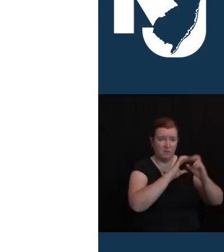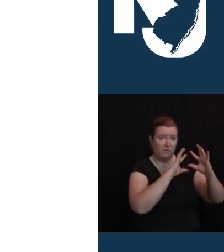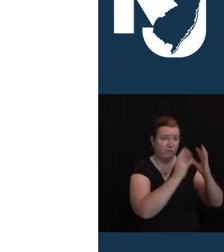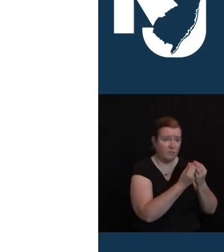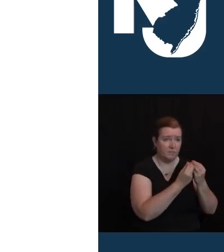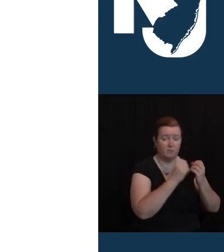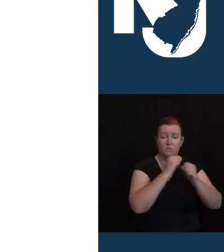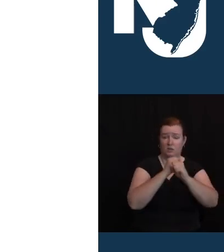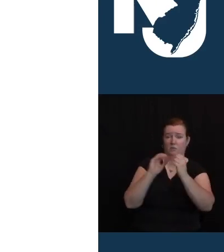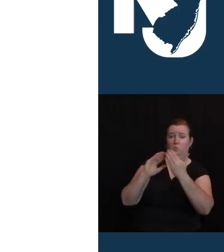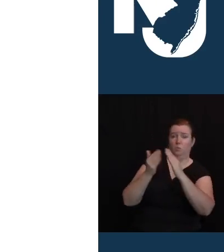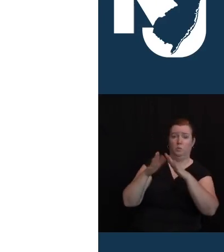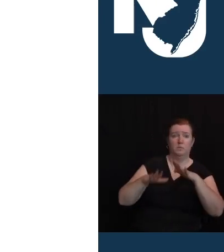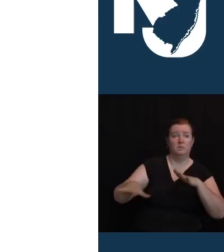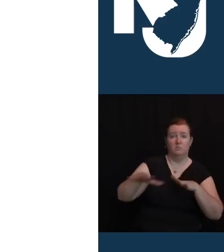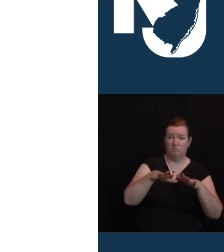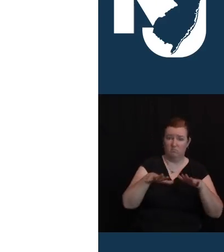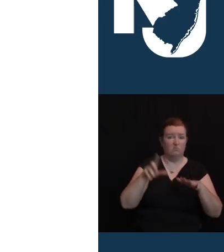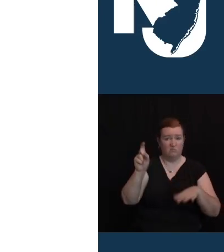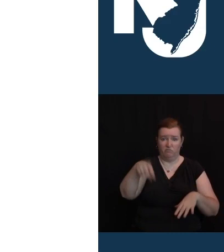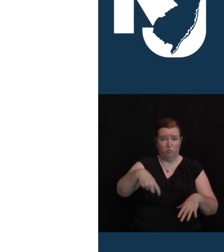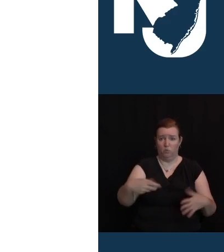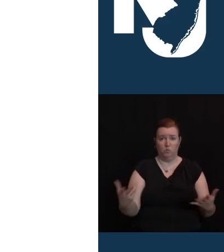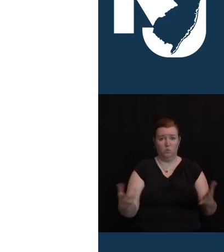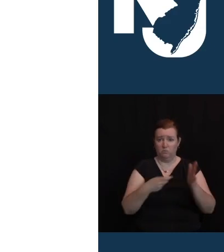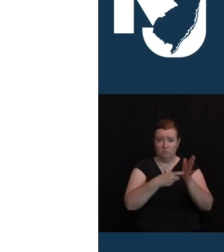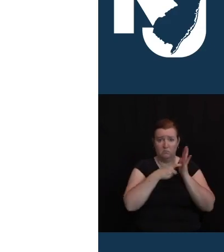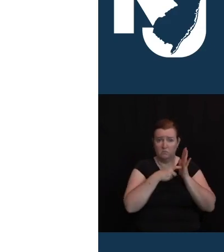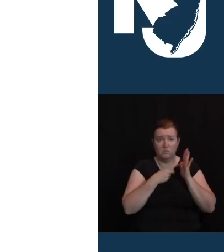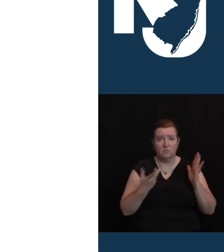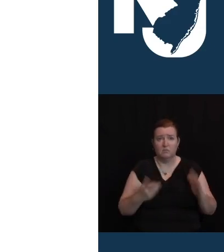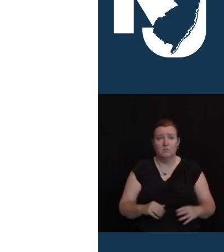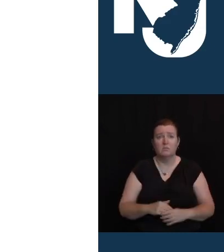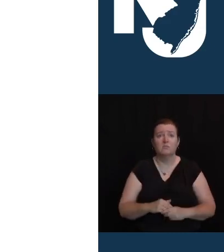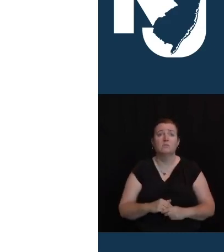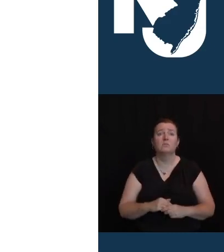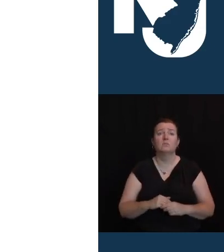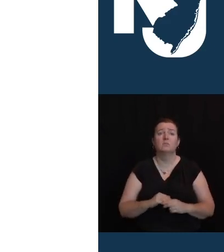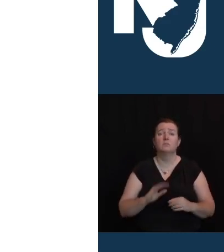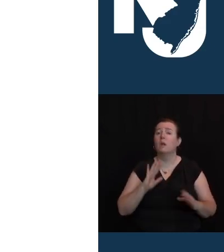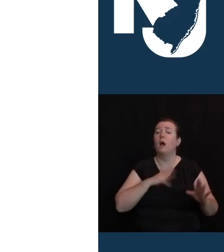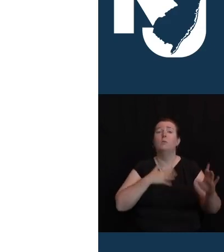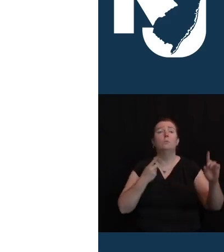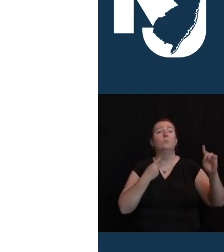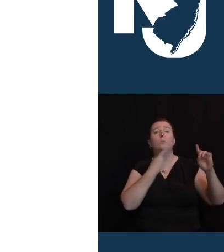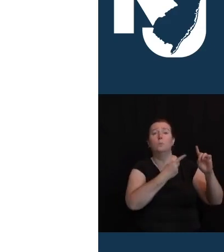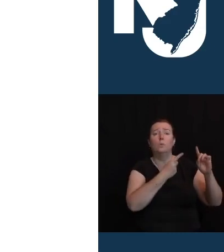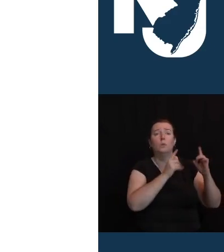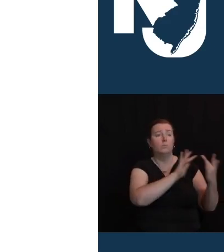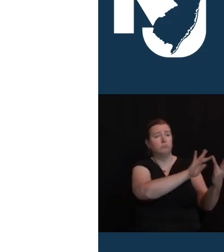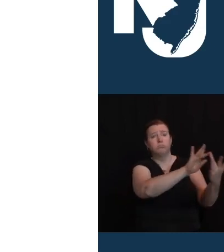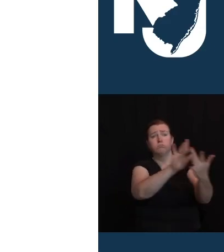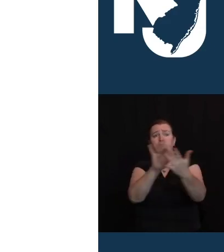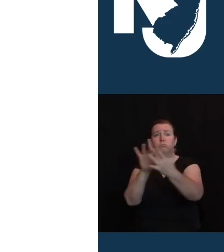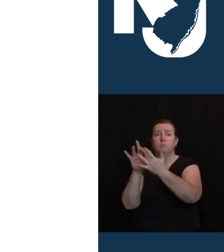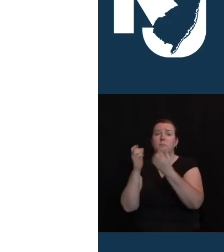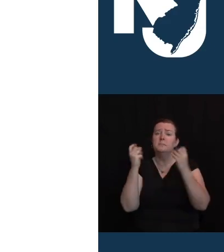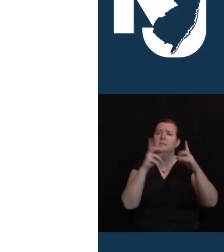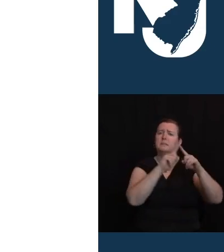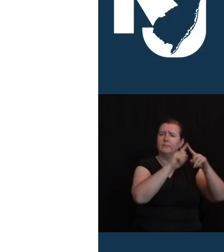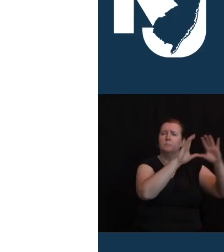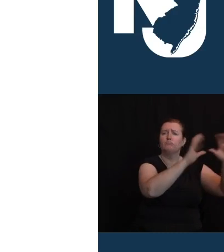pandemic. This campaign is a multi-channel communications effort reaching vulnerable and high-risk